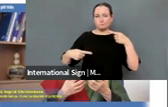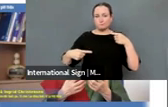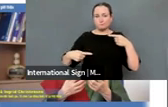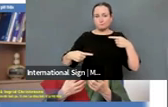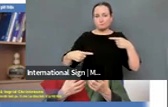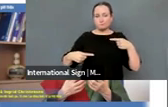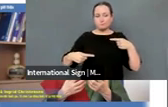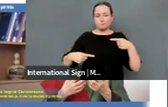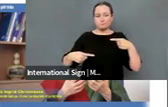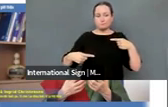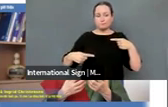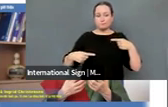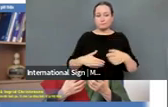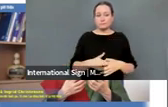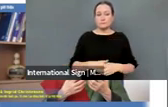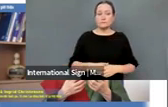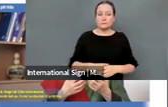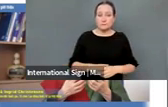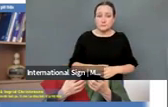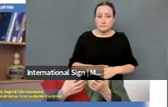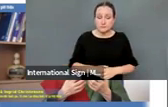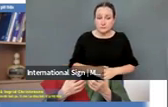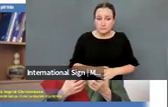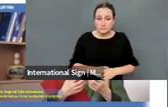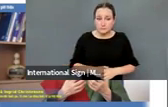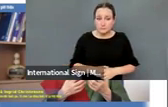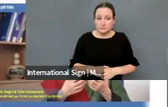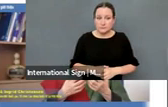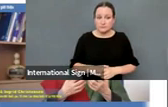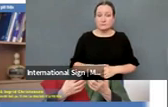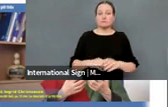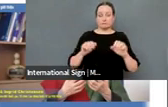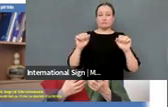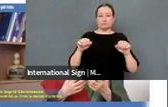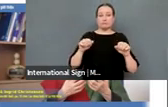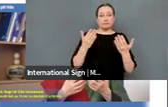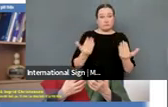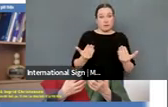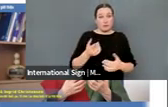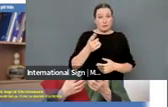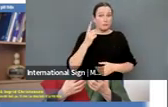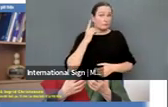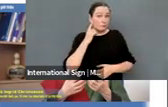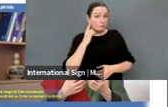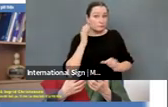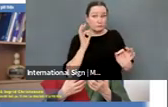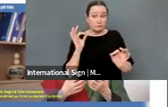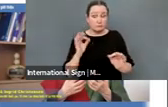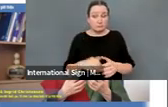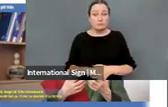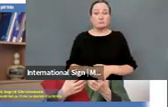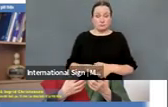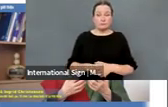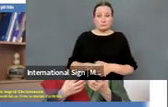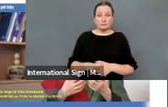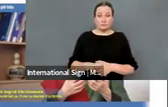I use mic. Yes. So can you hear clearly? Yes, I can.